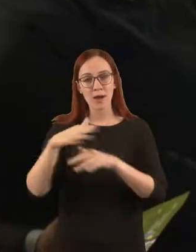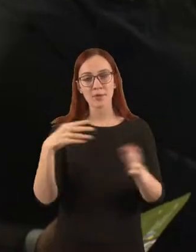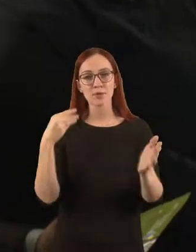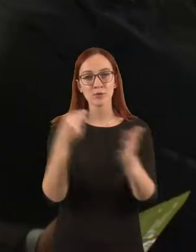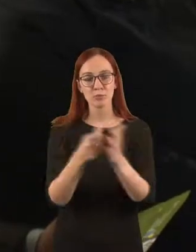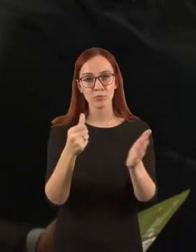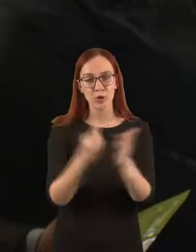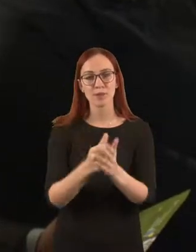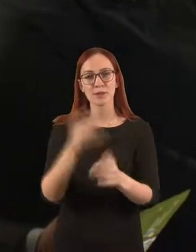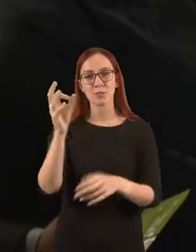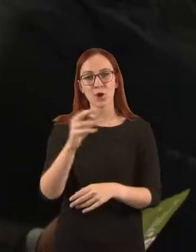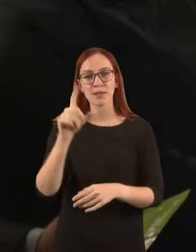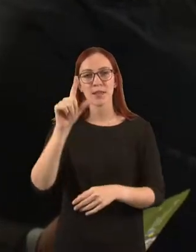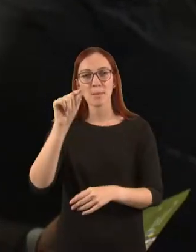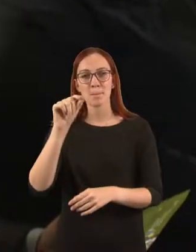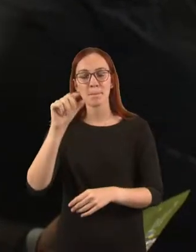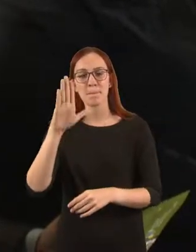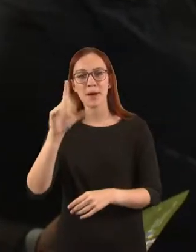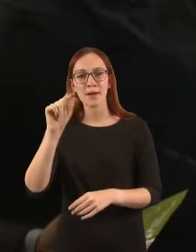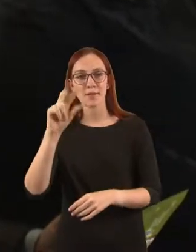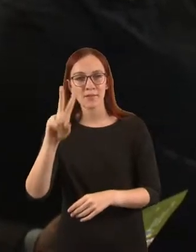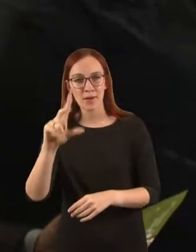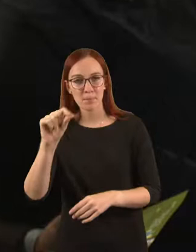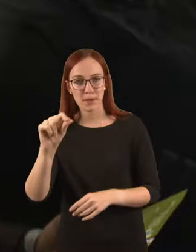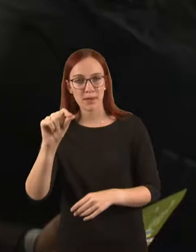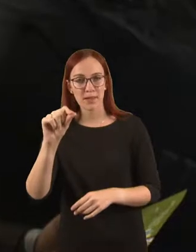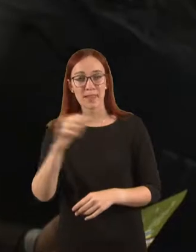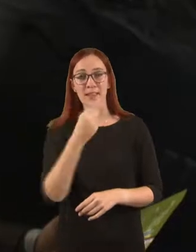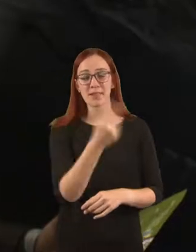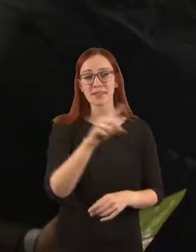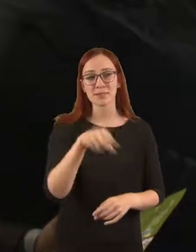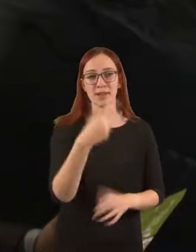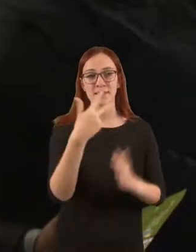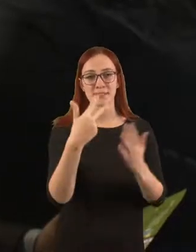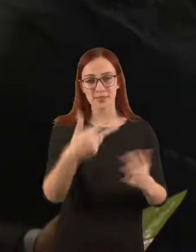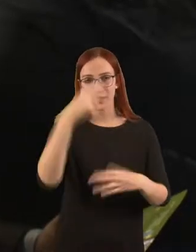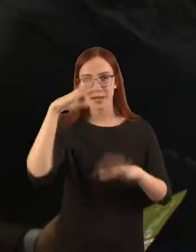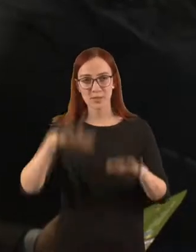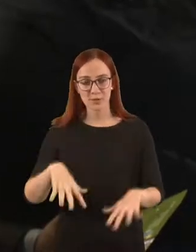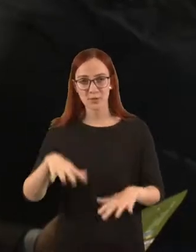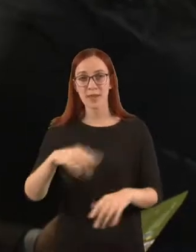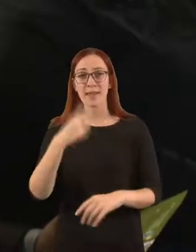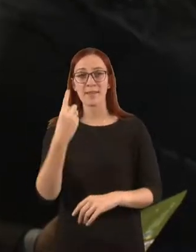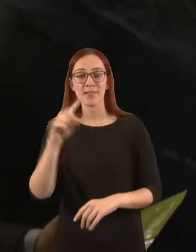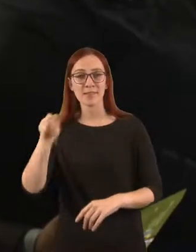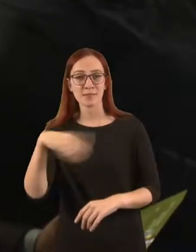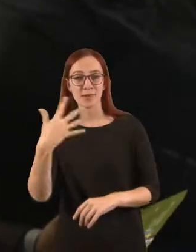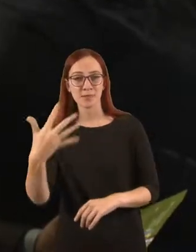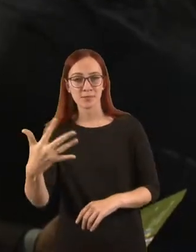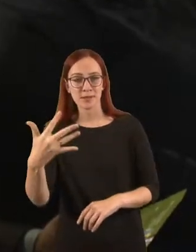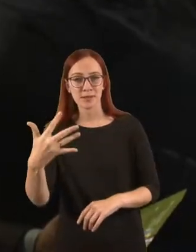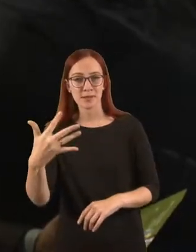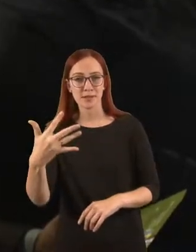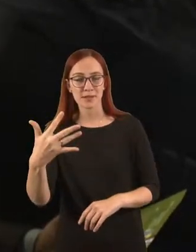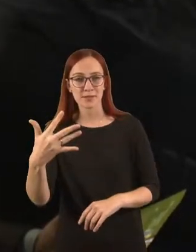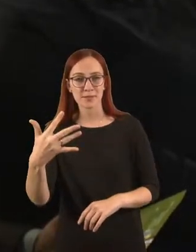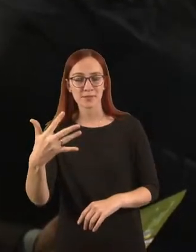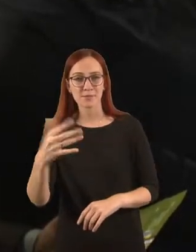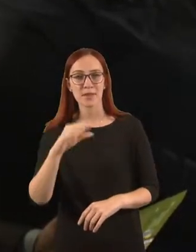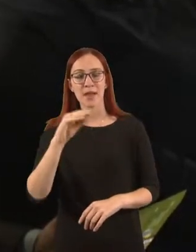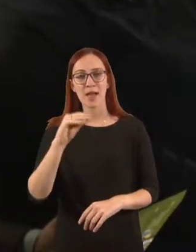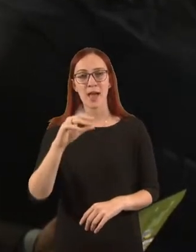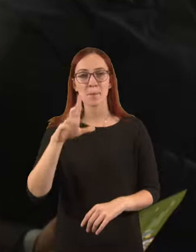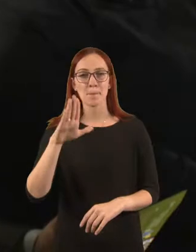speak about political will. You are talking about environmental taxes as a share of